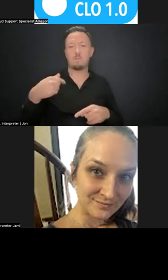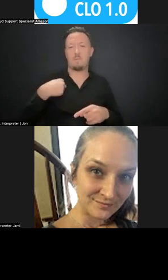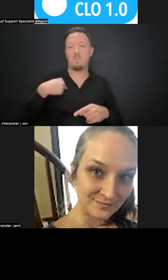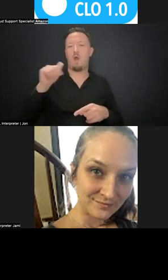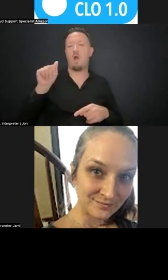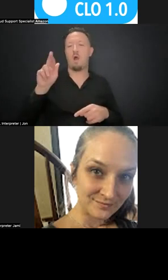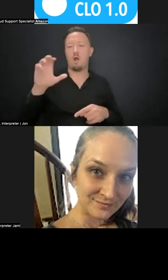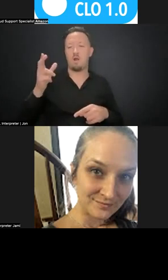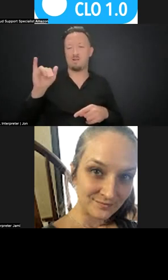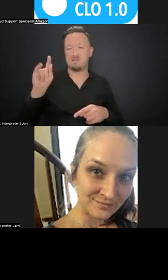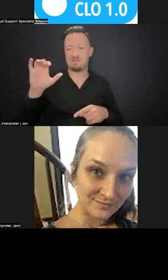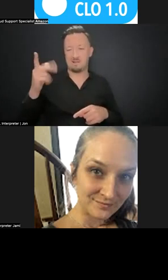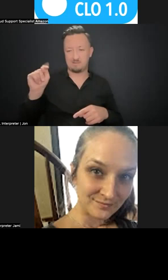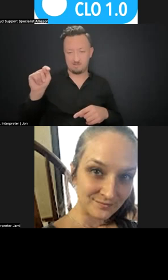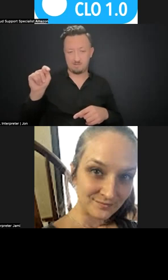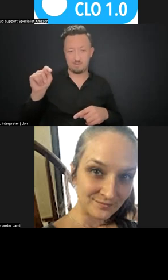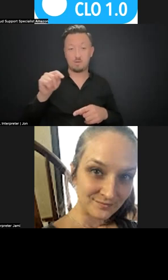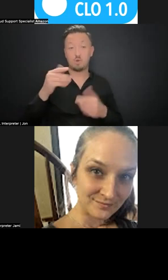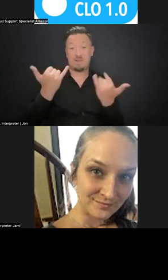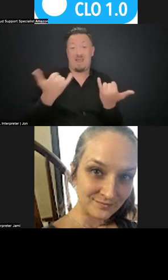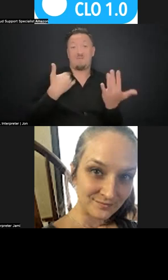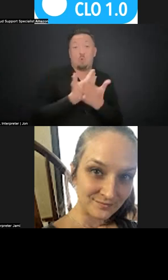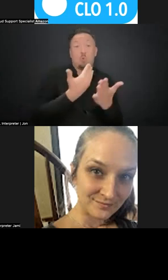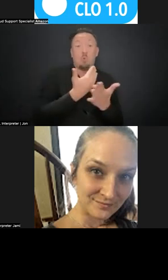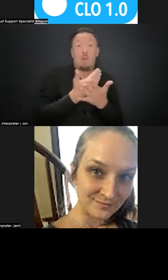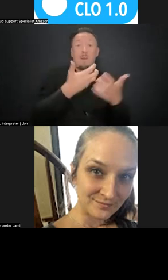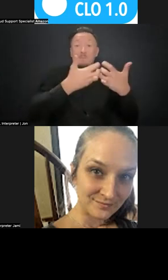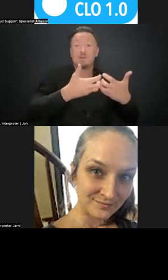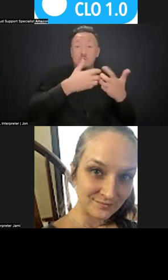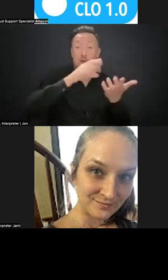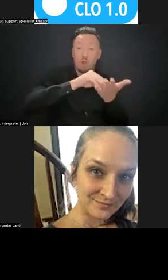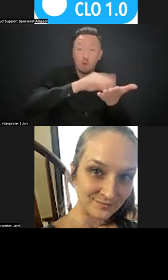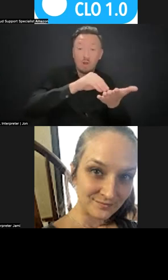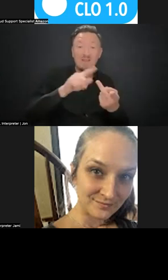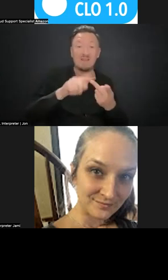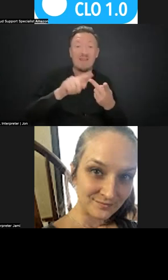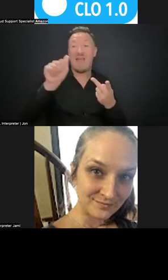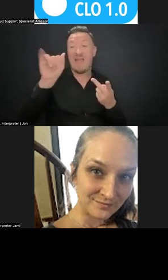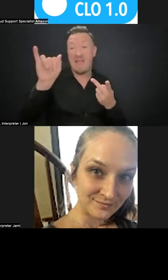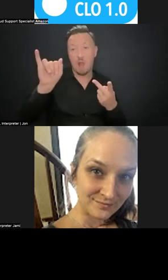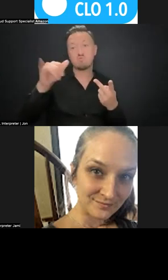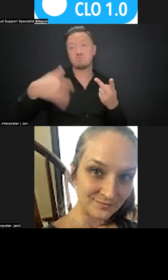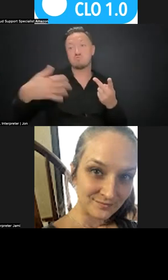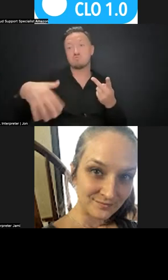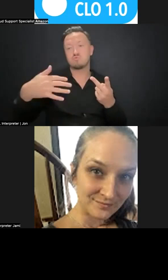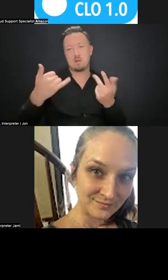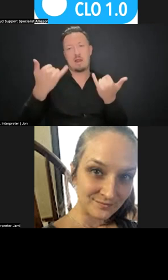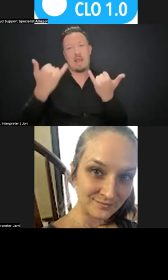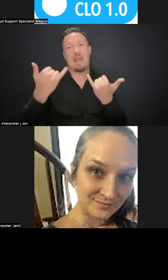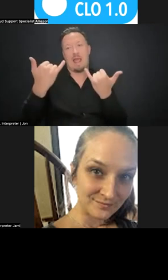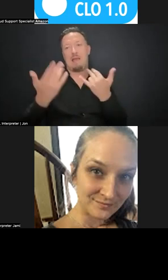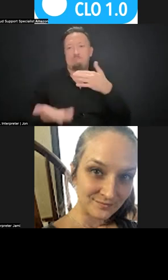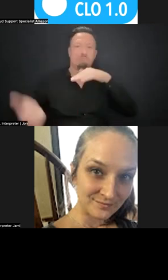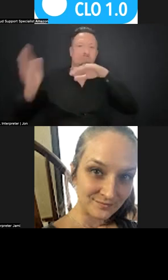new machine learning and artificial intelligence, there's even more demand for these types of